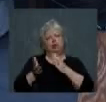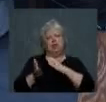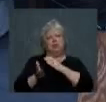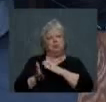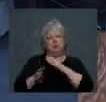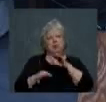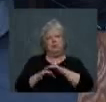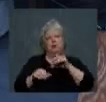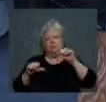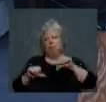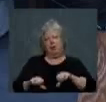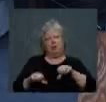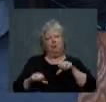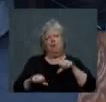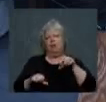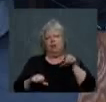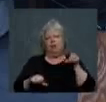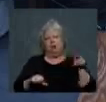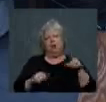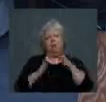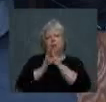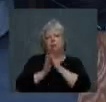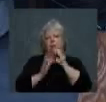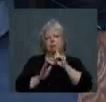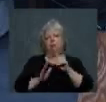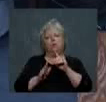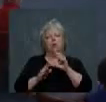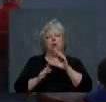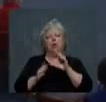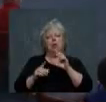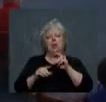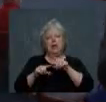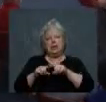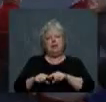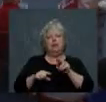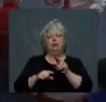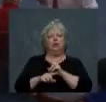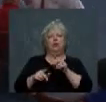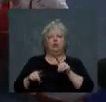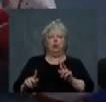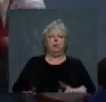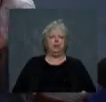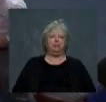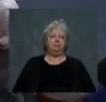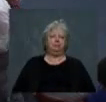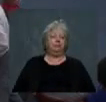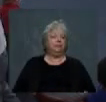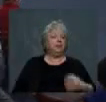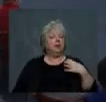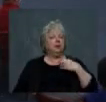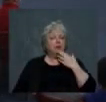for a conditional use permit. Thank you very much. Okay. Thank you for those comments.